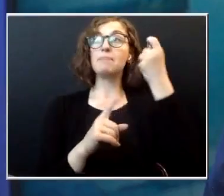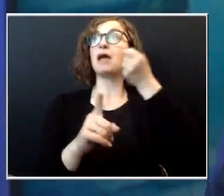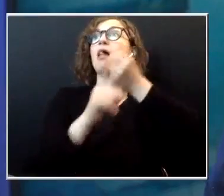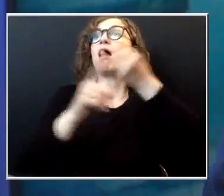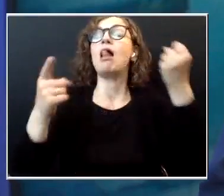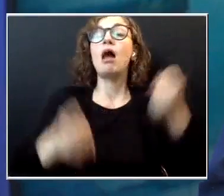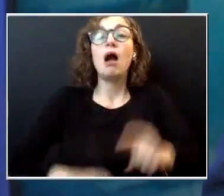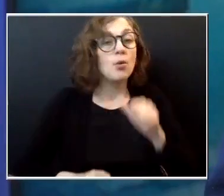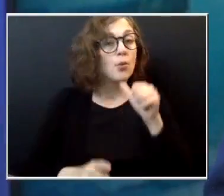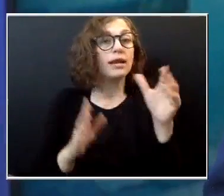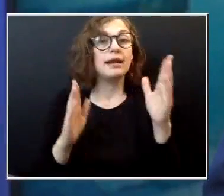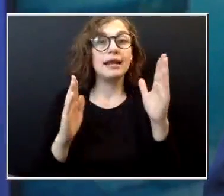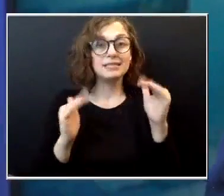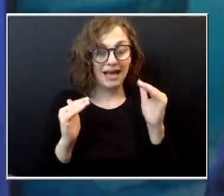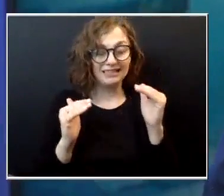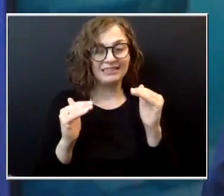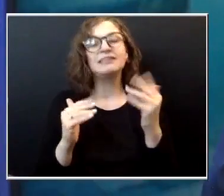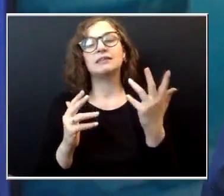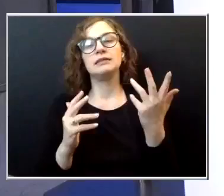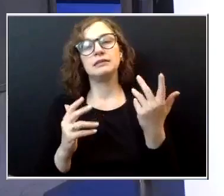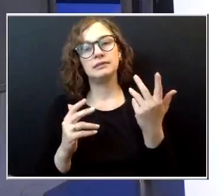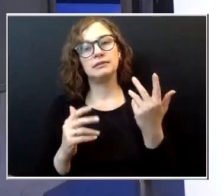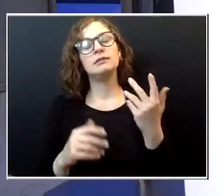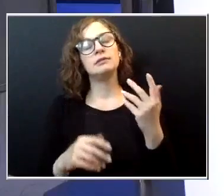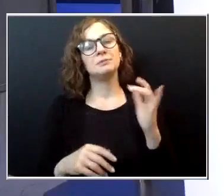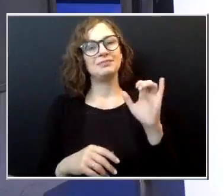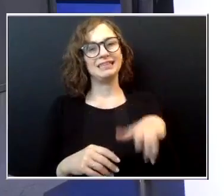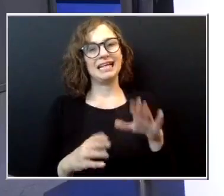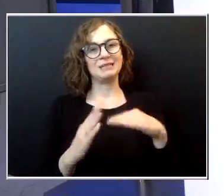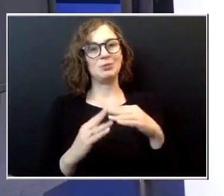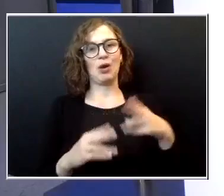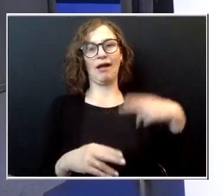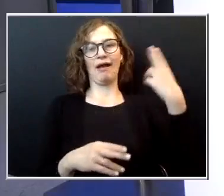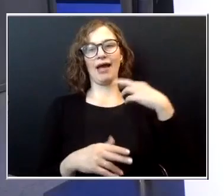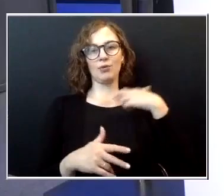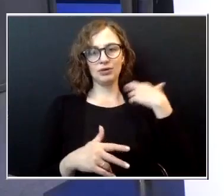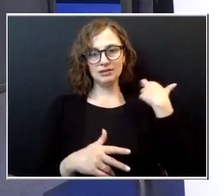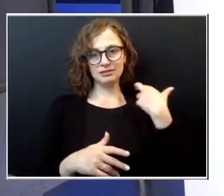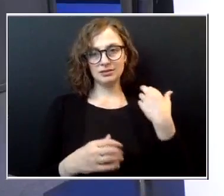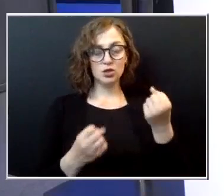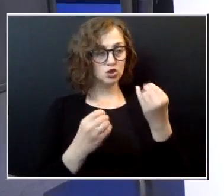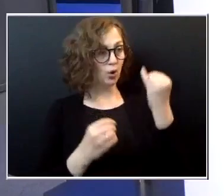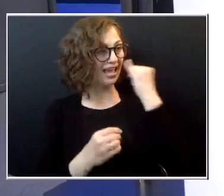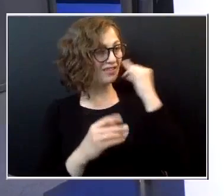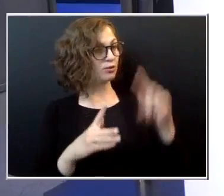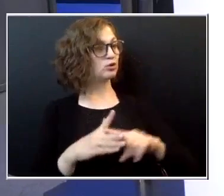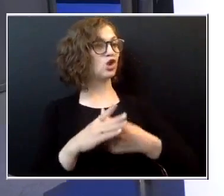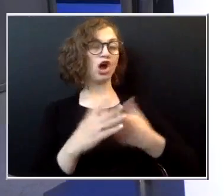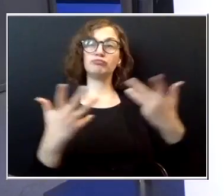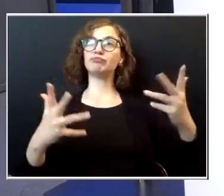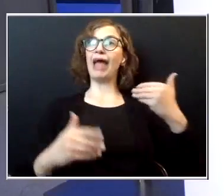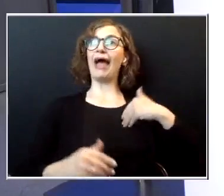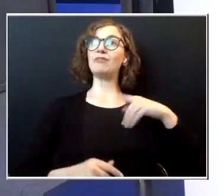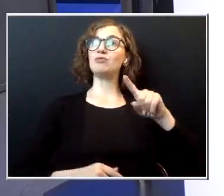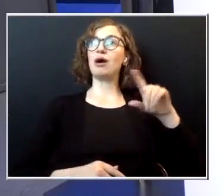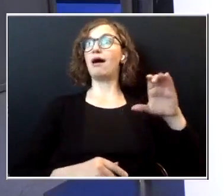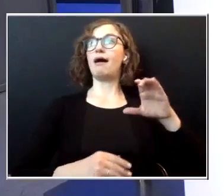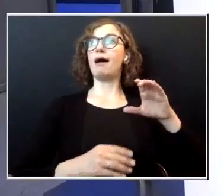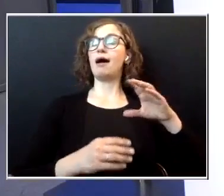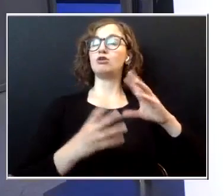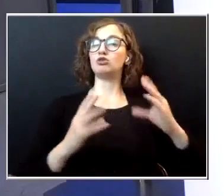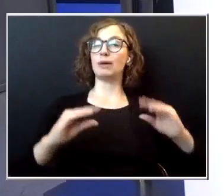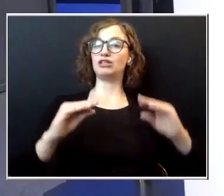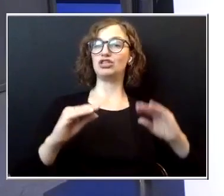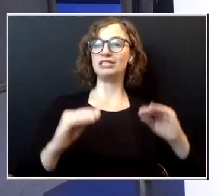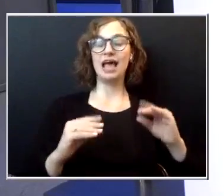can anticipate that's a higher risk. So you go in with 100 sponges, but then something kicks in, and now that math goes out the door, and you